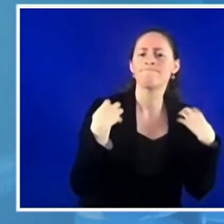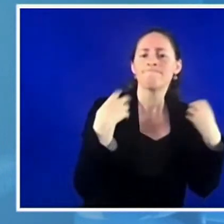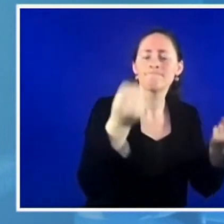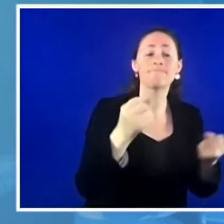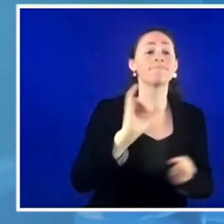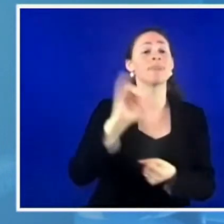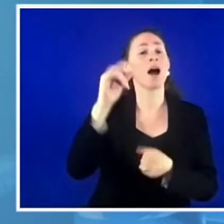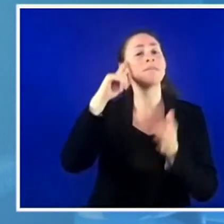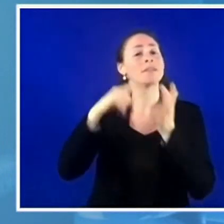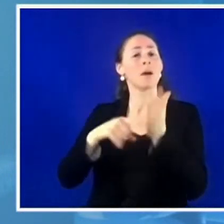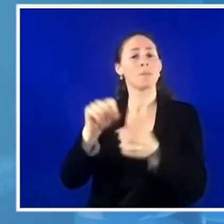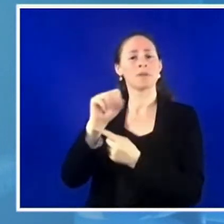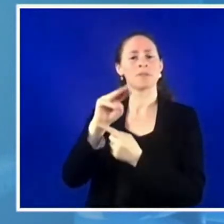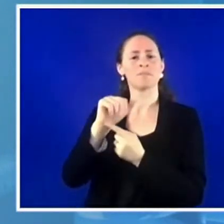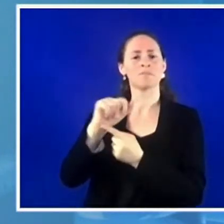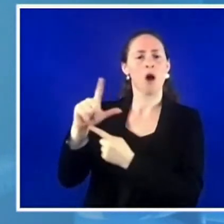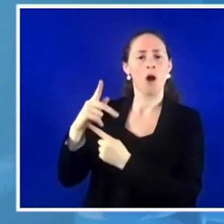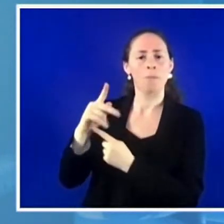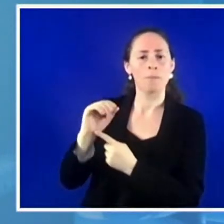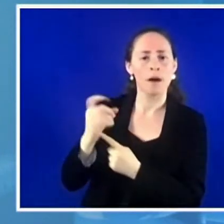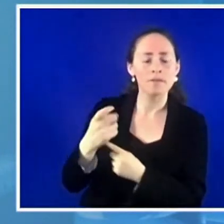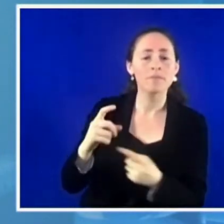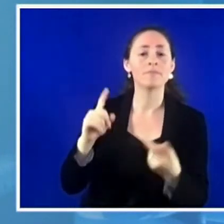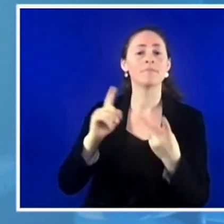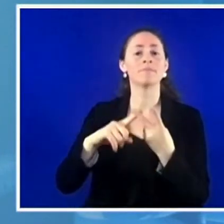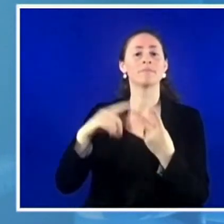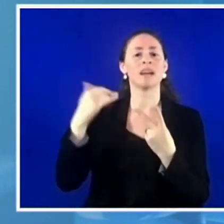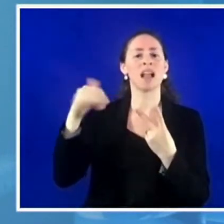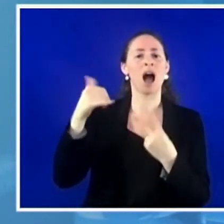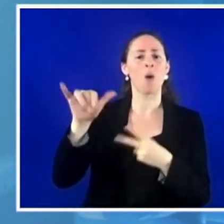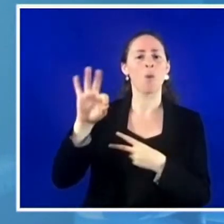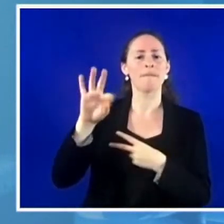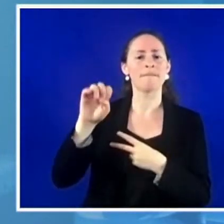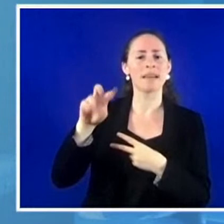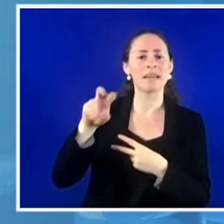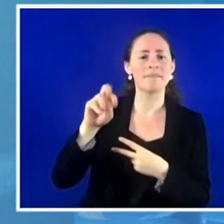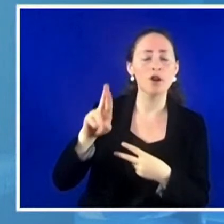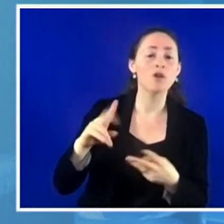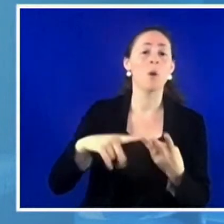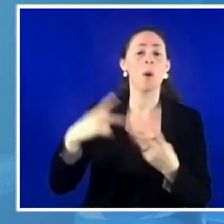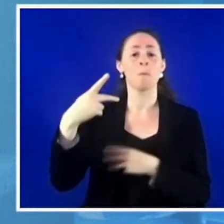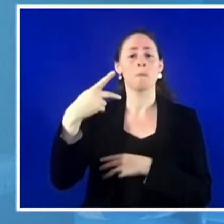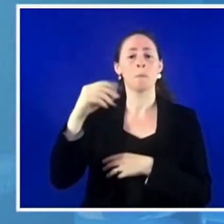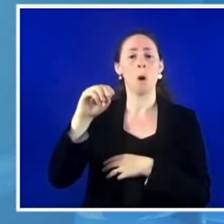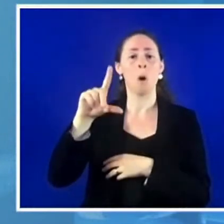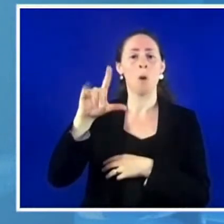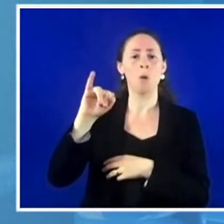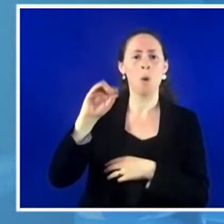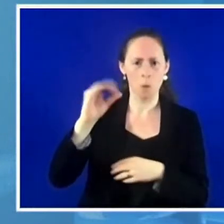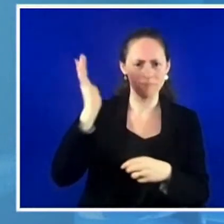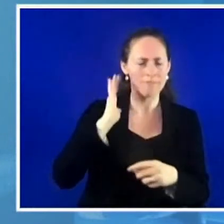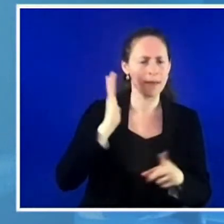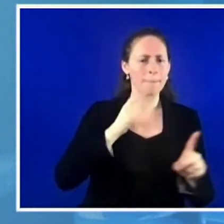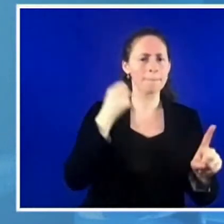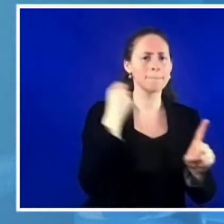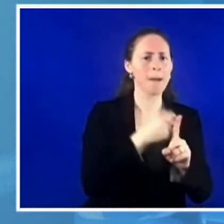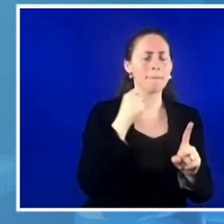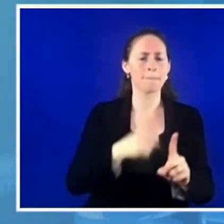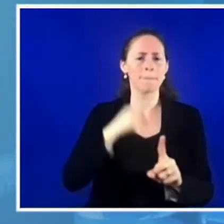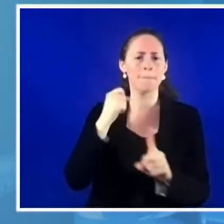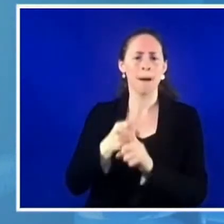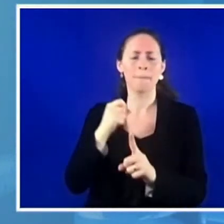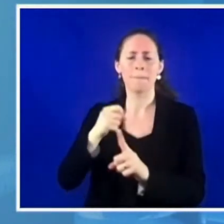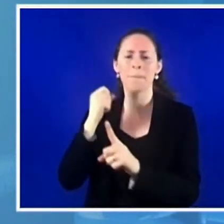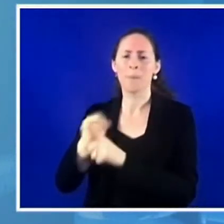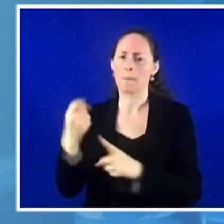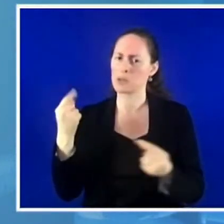COVID-19. And our purpose as healers has never been more clear. So with your partnership, I know that our country can